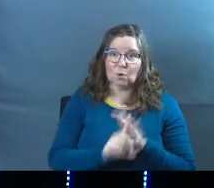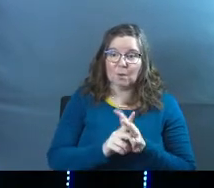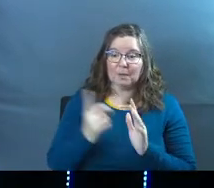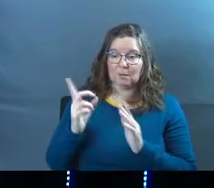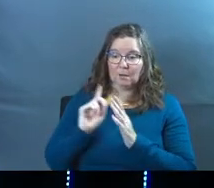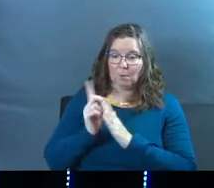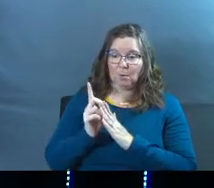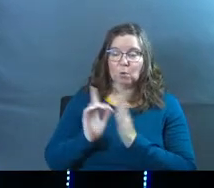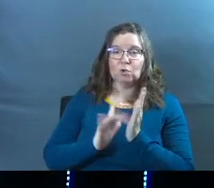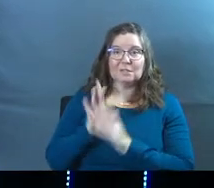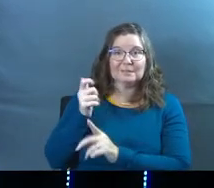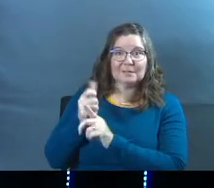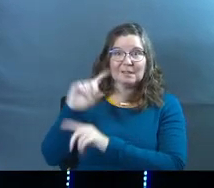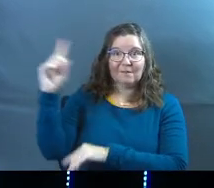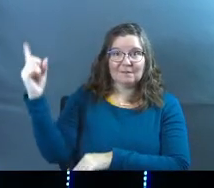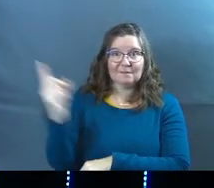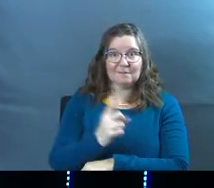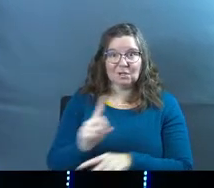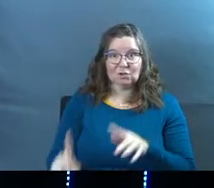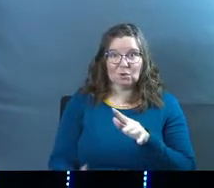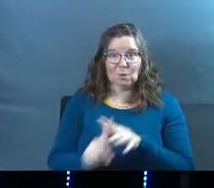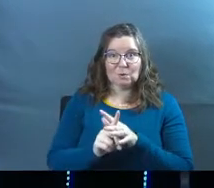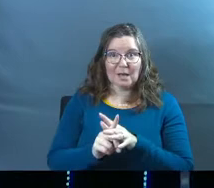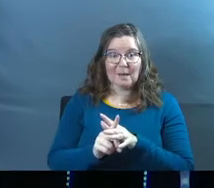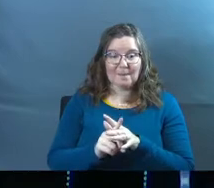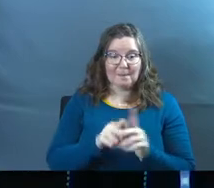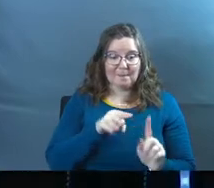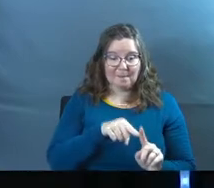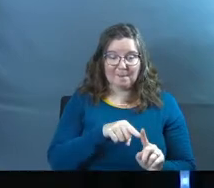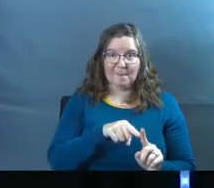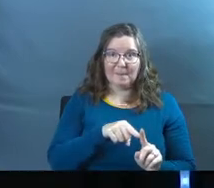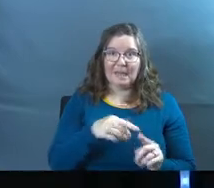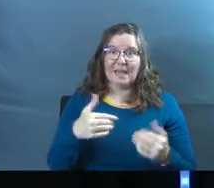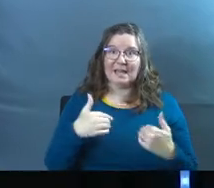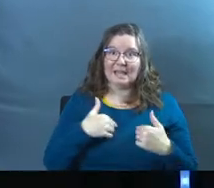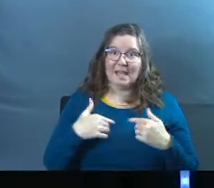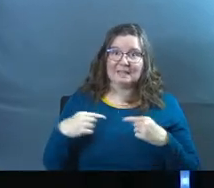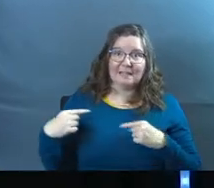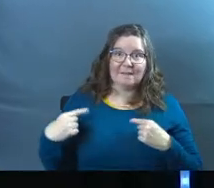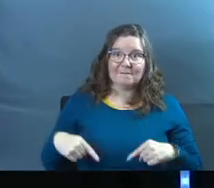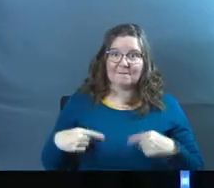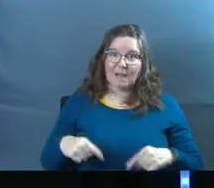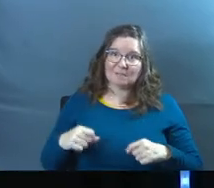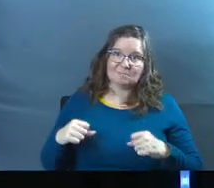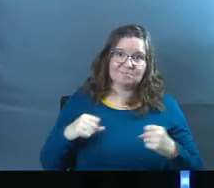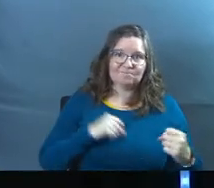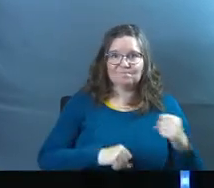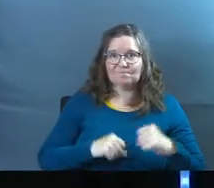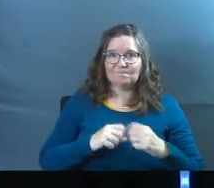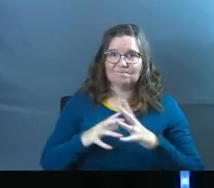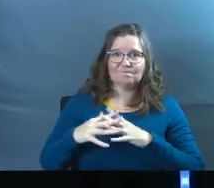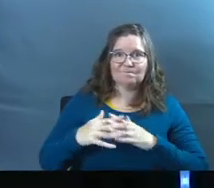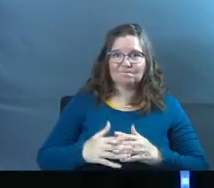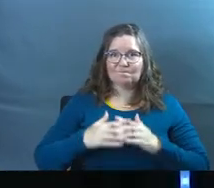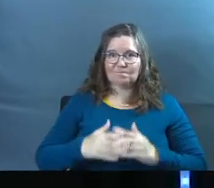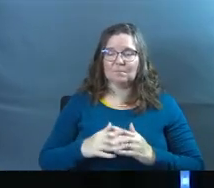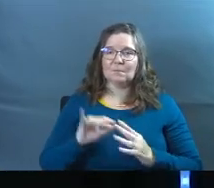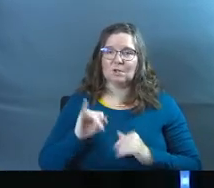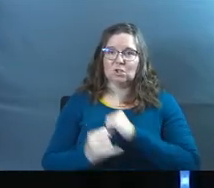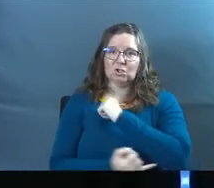Jesus himself shows up. And he shows up and he has a fight. He fights